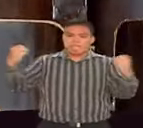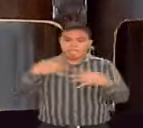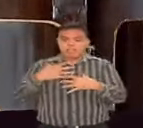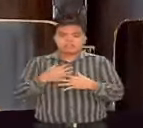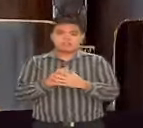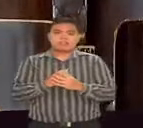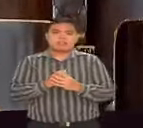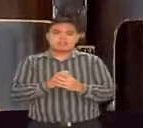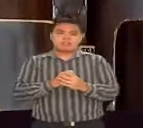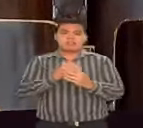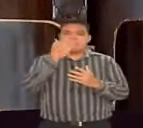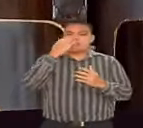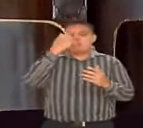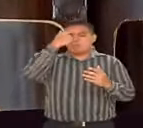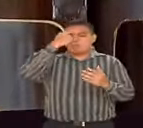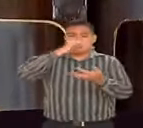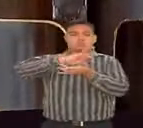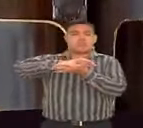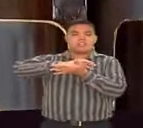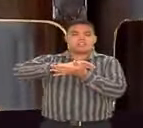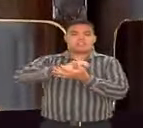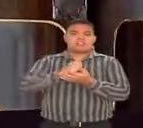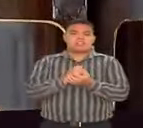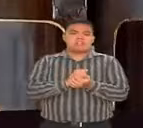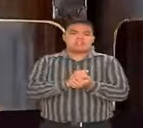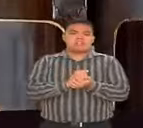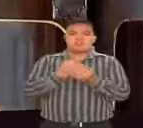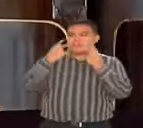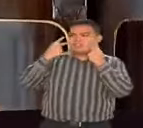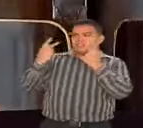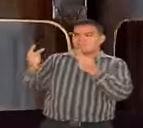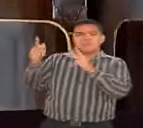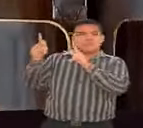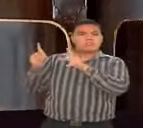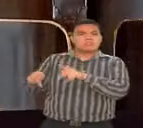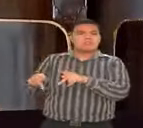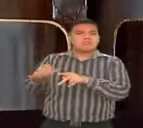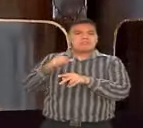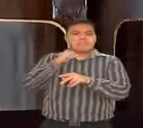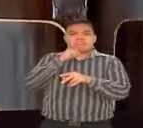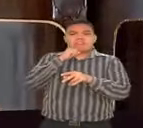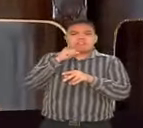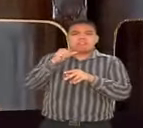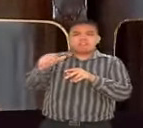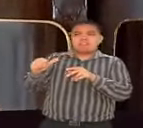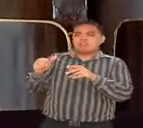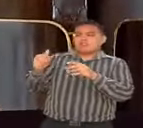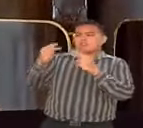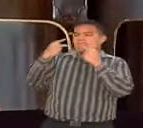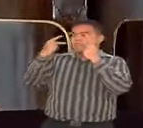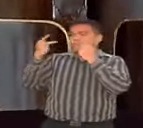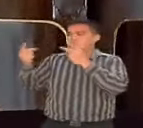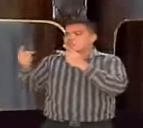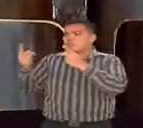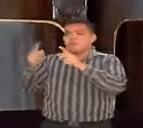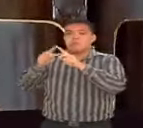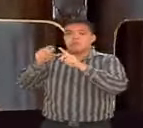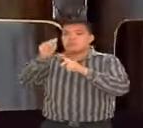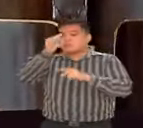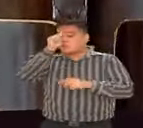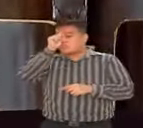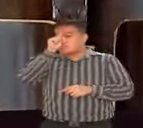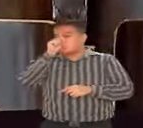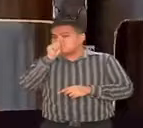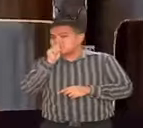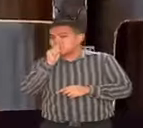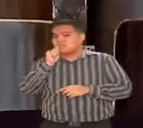man, nakuyawan ta sa COVID. When we look at a person, we do not look at them as potential. We look at them as patients